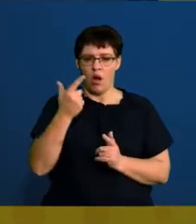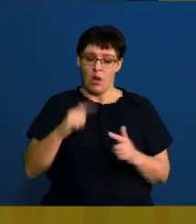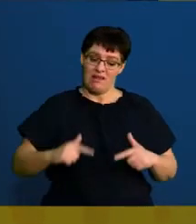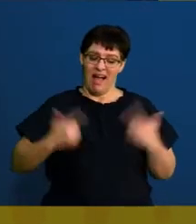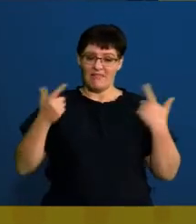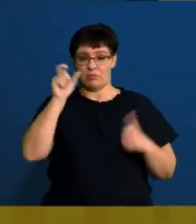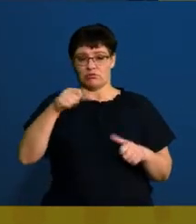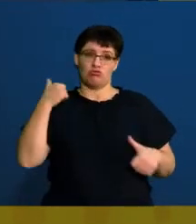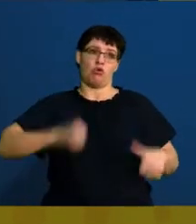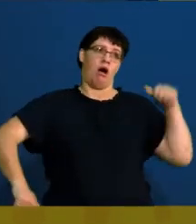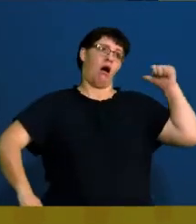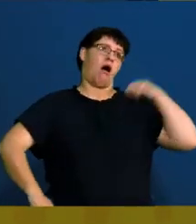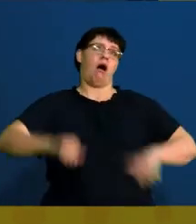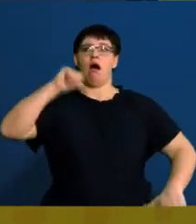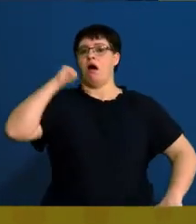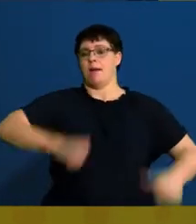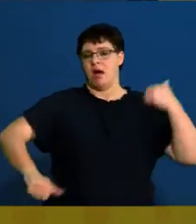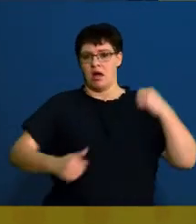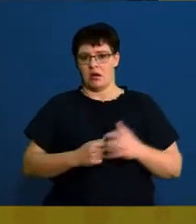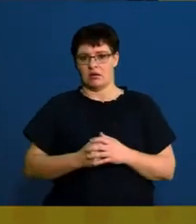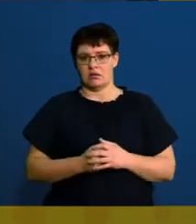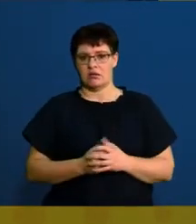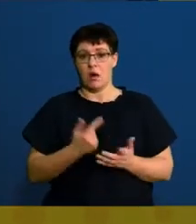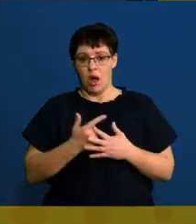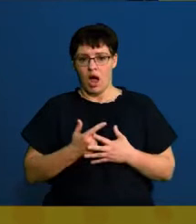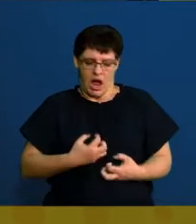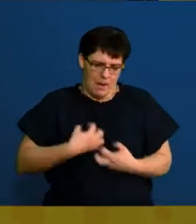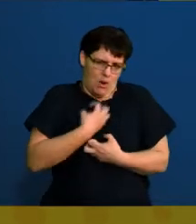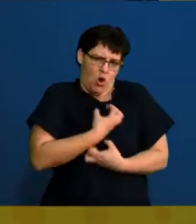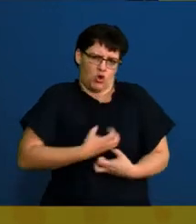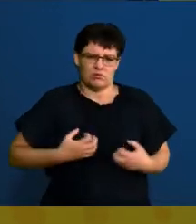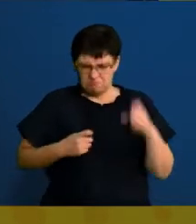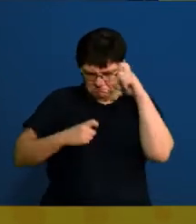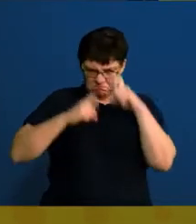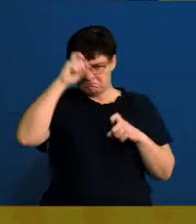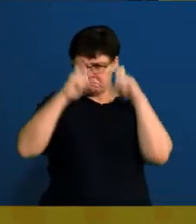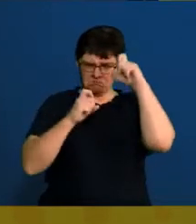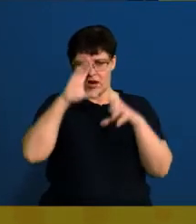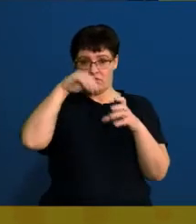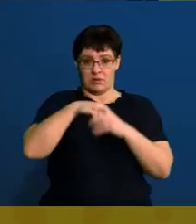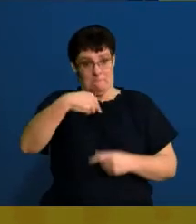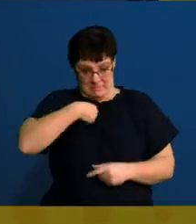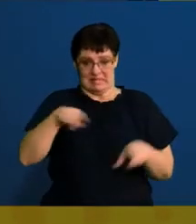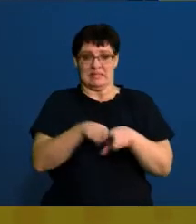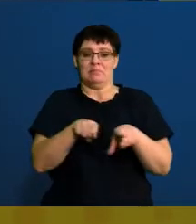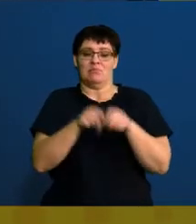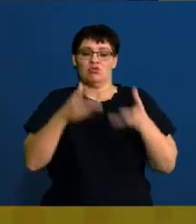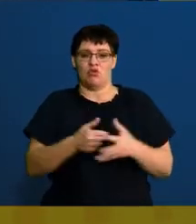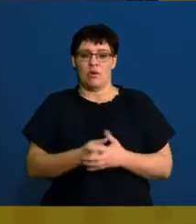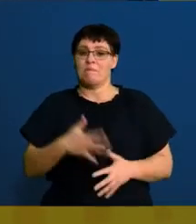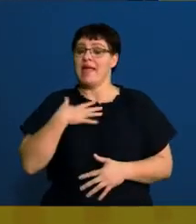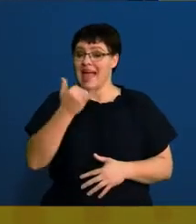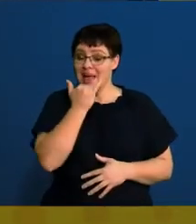lives generally speak with their emotions, their facial expressions. I'm one of those people. If I am